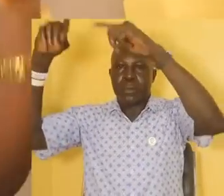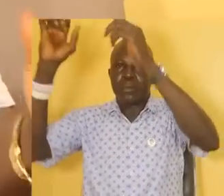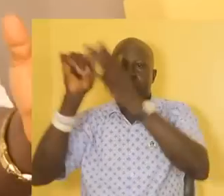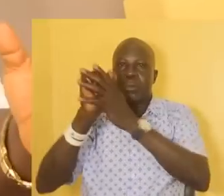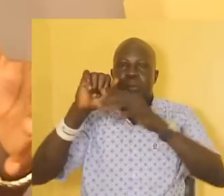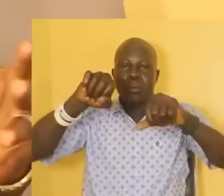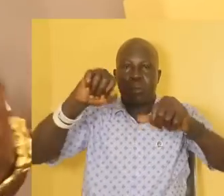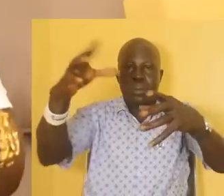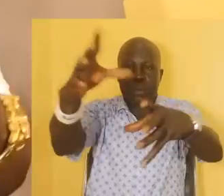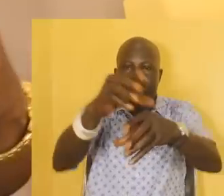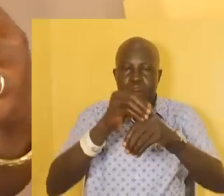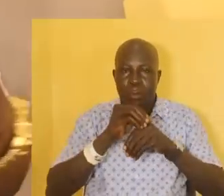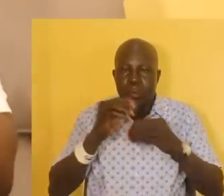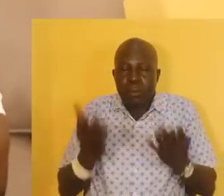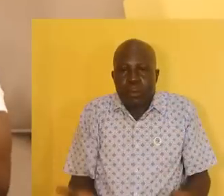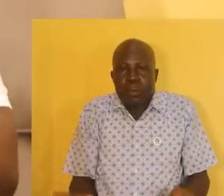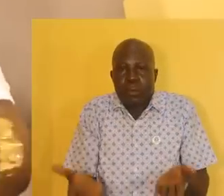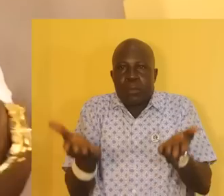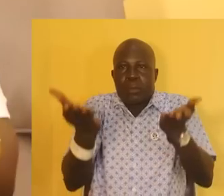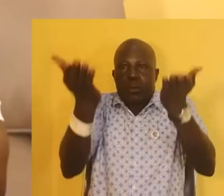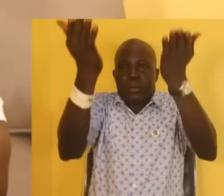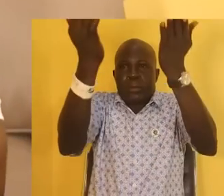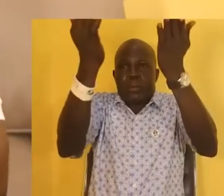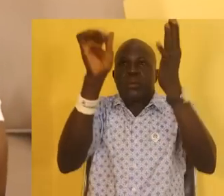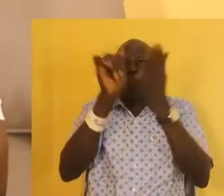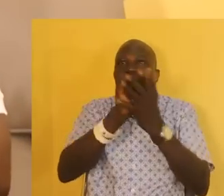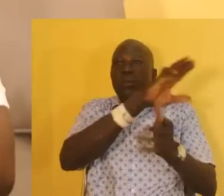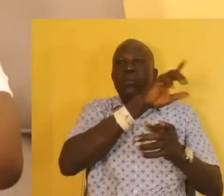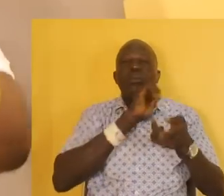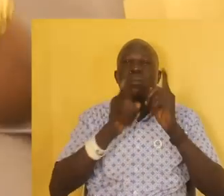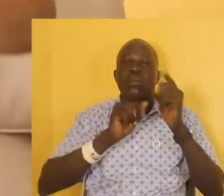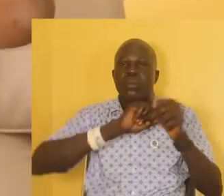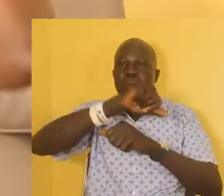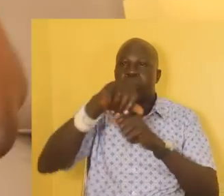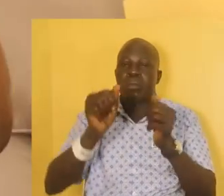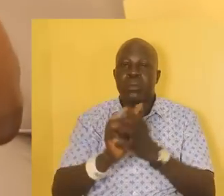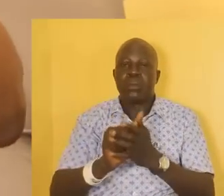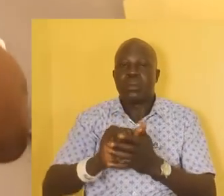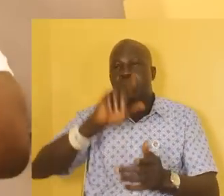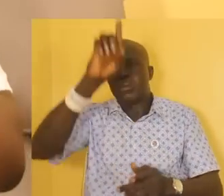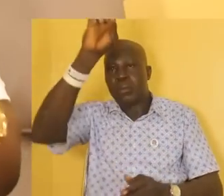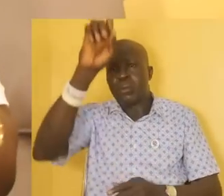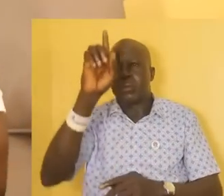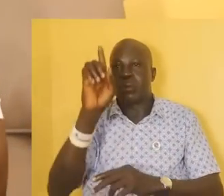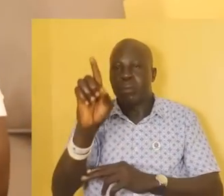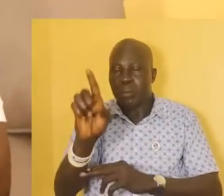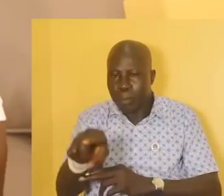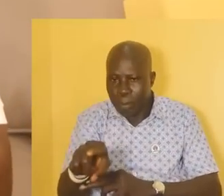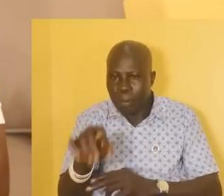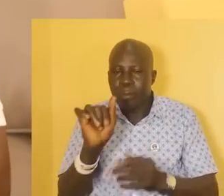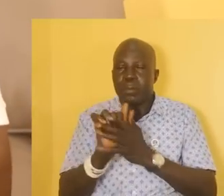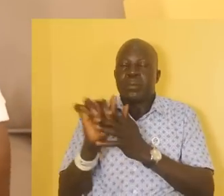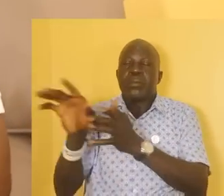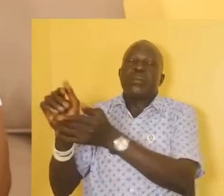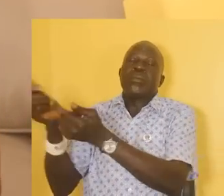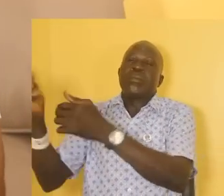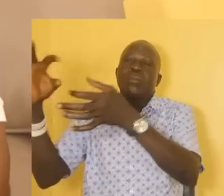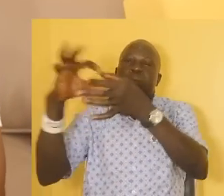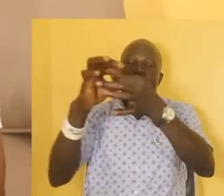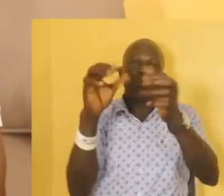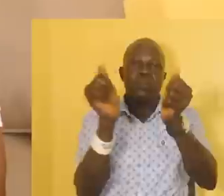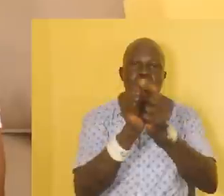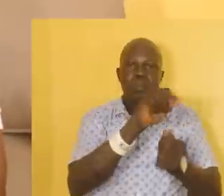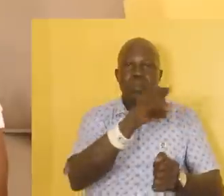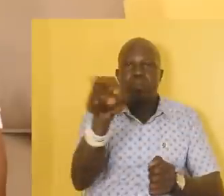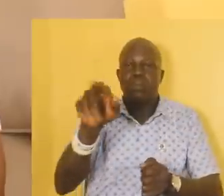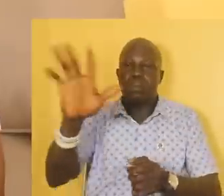success, agreements of lifting, I'm talking about connection. There's somebody that will be connected